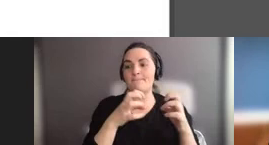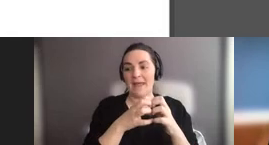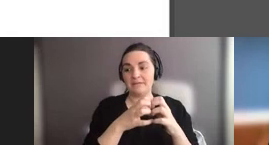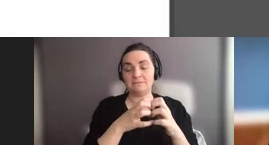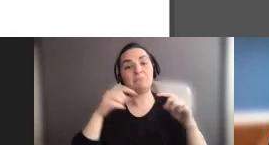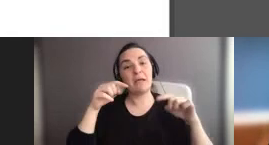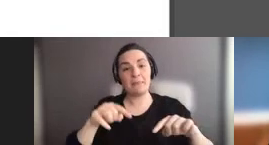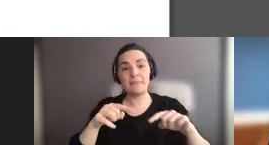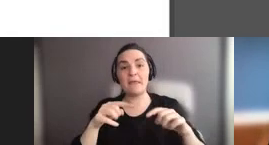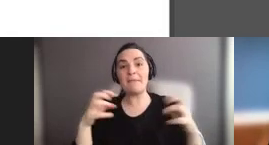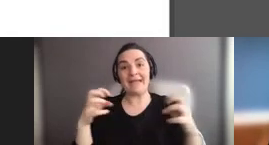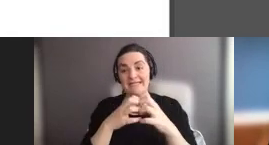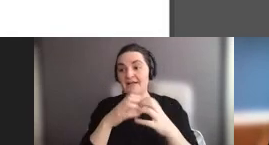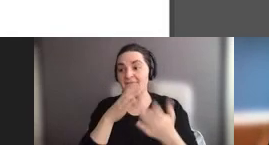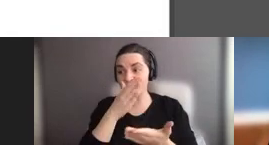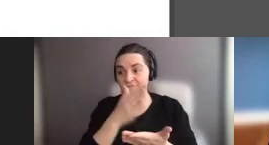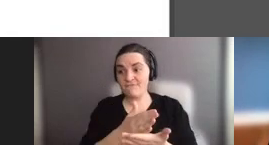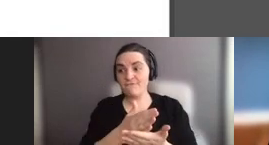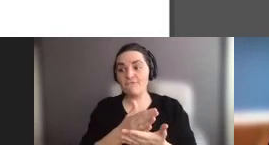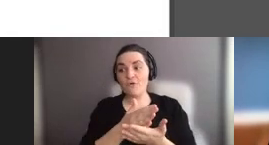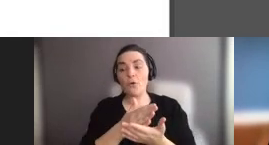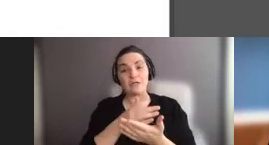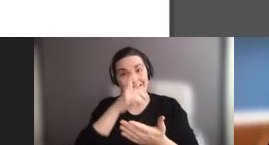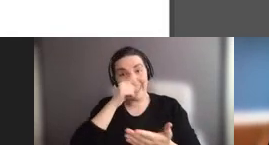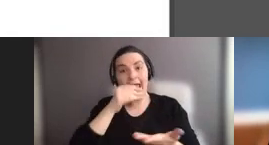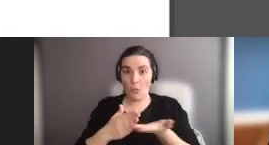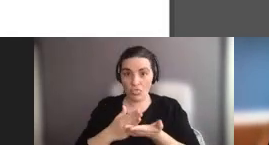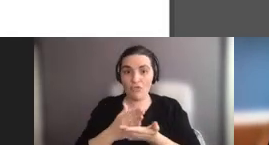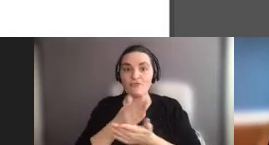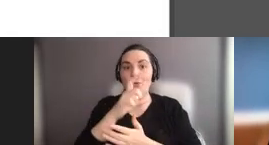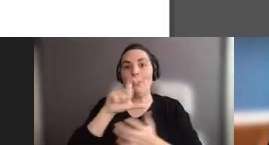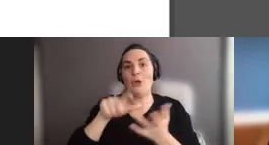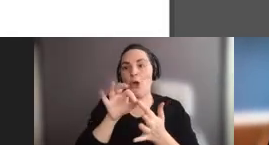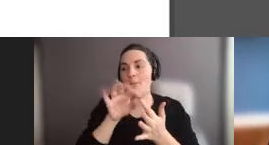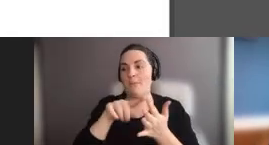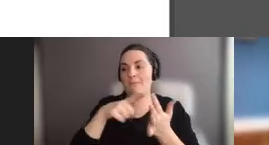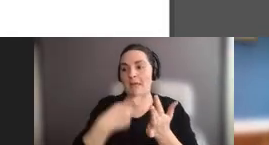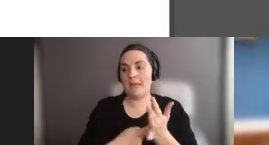included 2 facts about magnets?